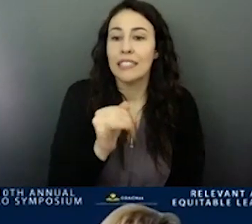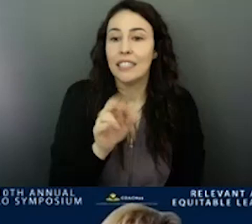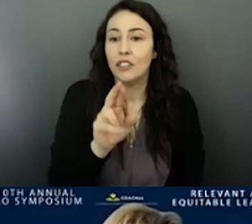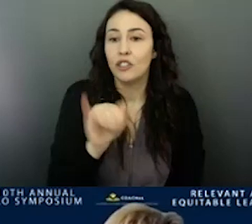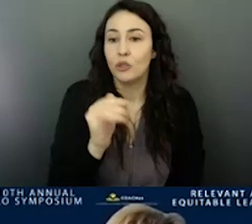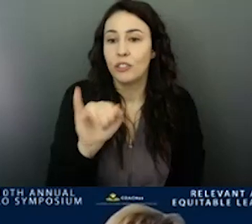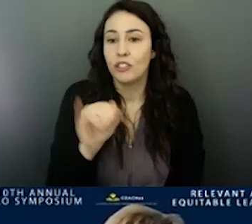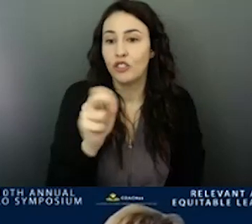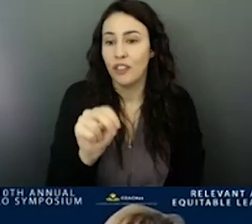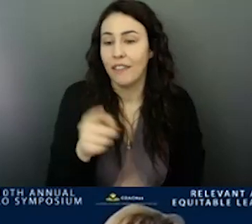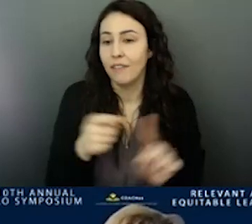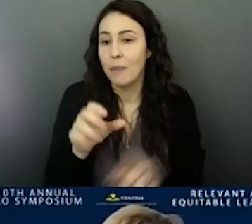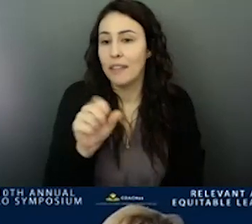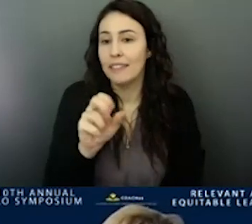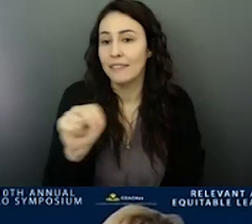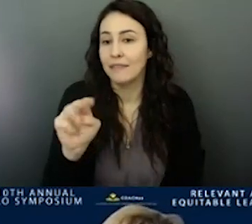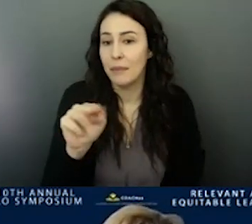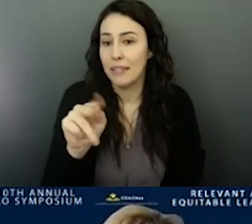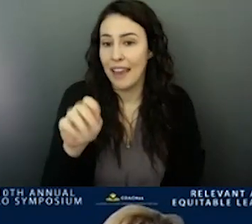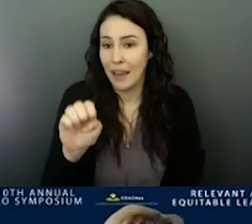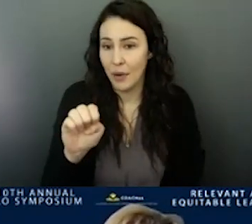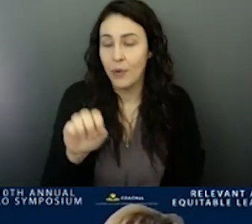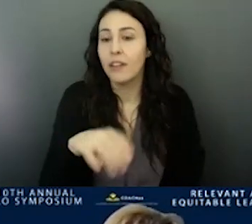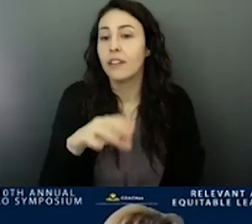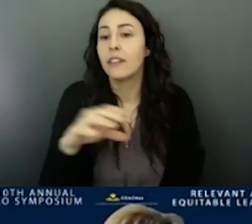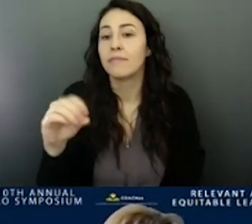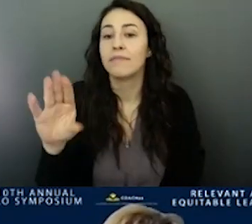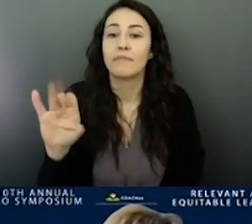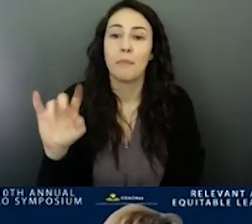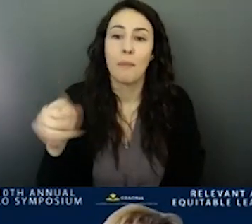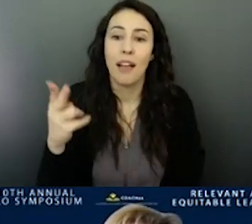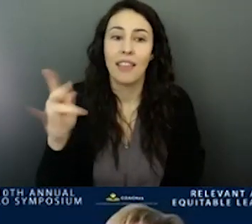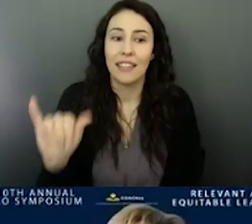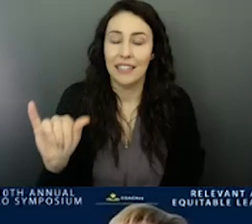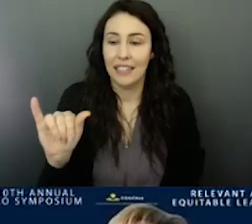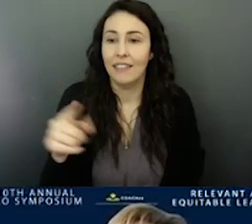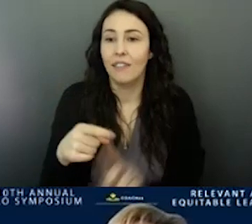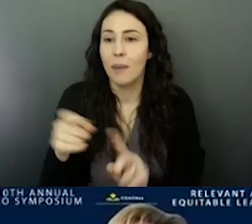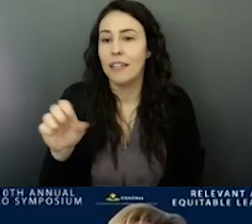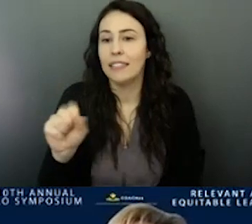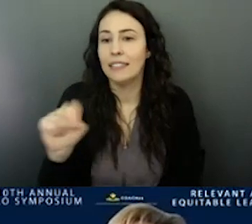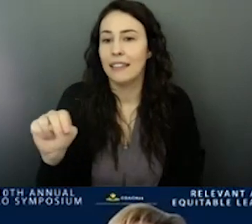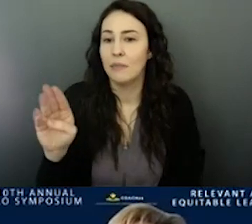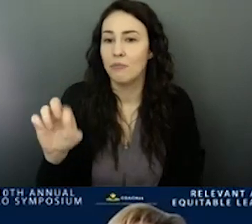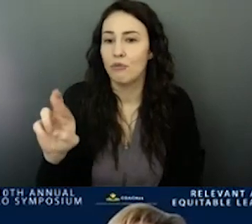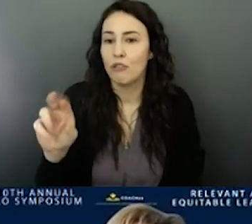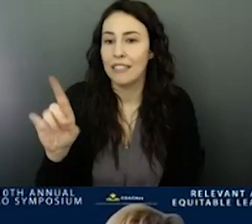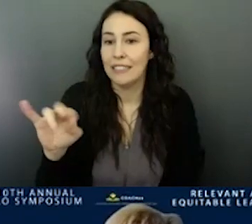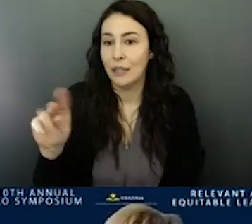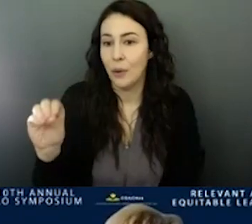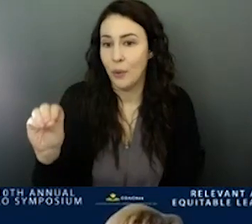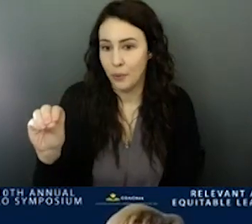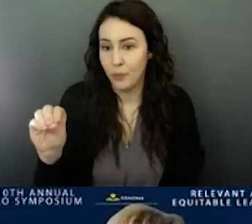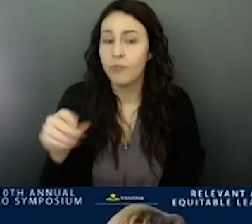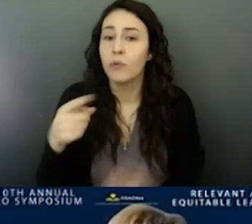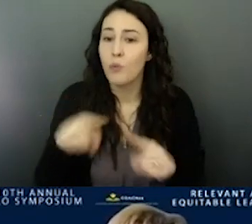of San Mateo, and Bethany Tasaka from San Bernardino Valley College. As the keynotes are delivered, please share your